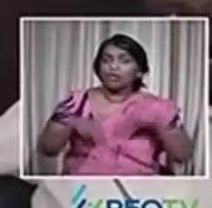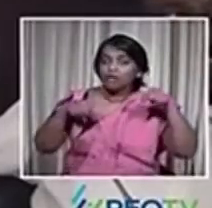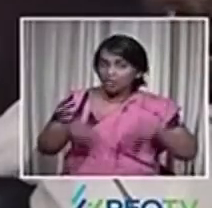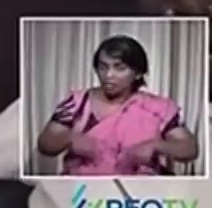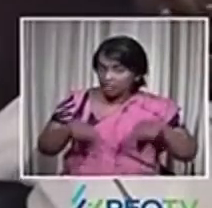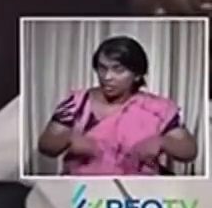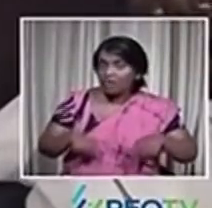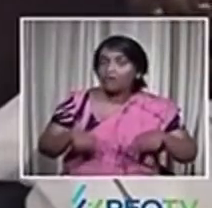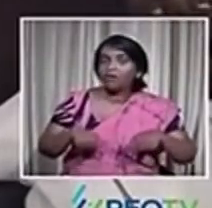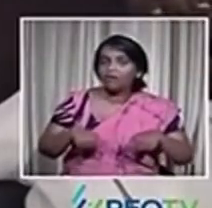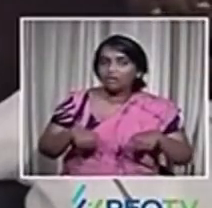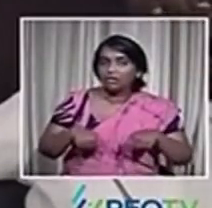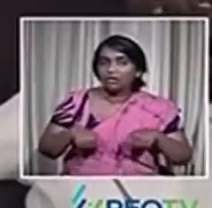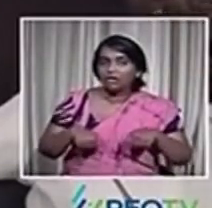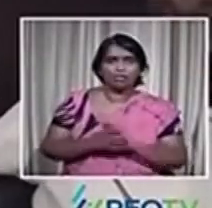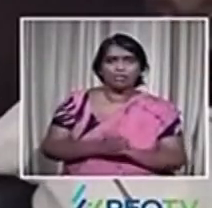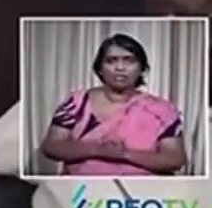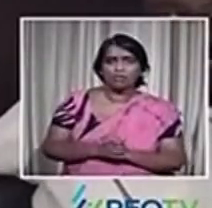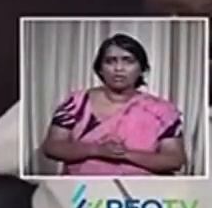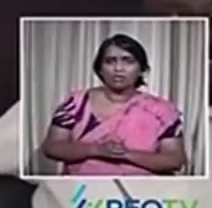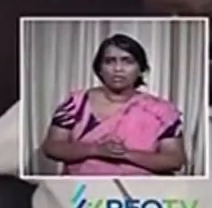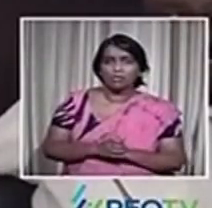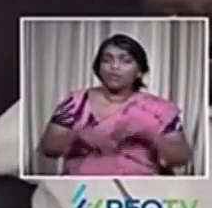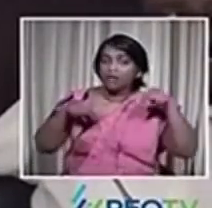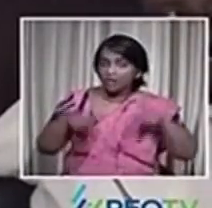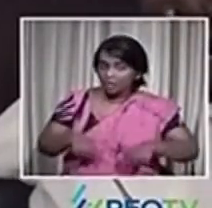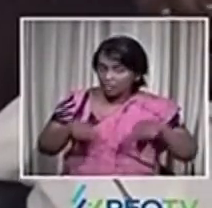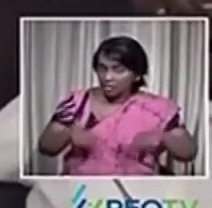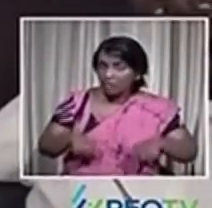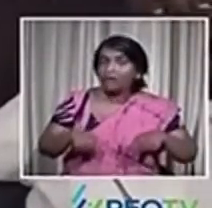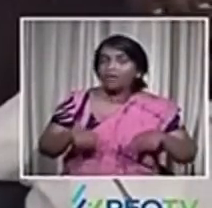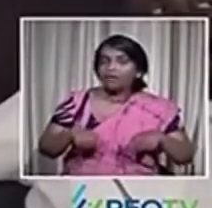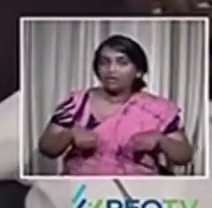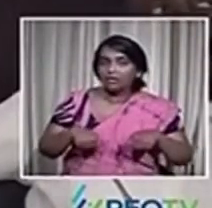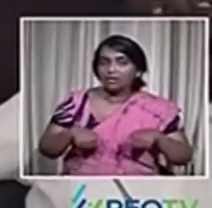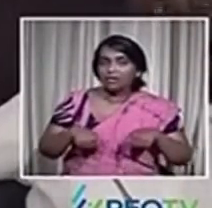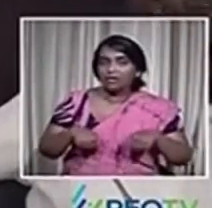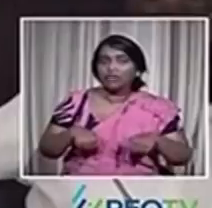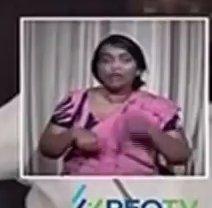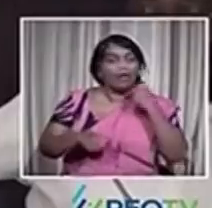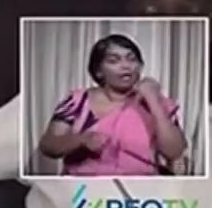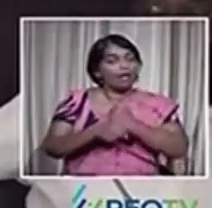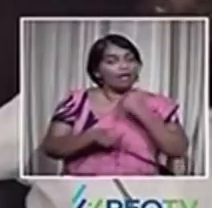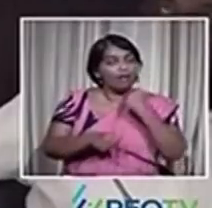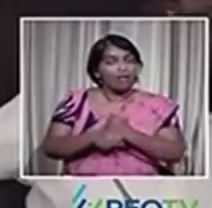be carrying those weapons. We have reports to confirm that the government's mercenaries are roaming the streets.